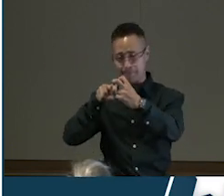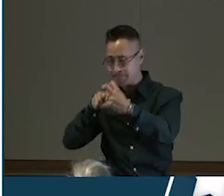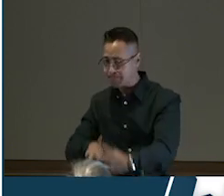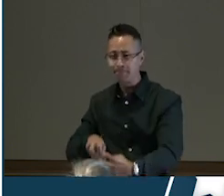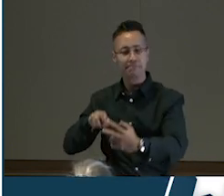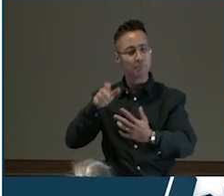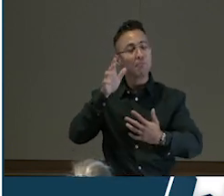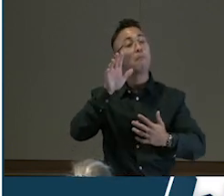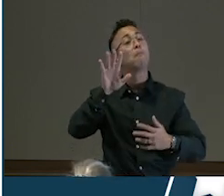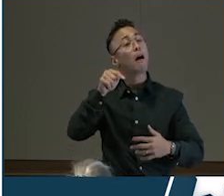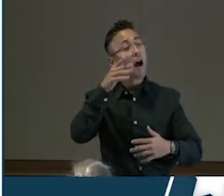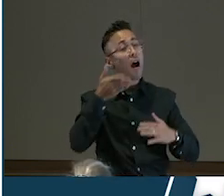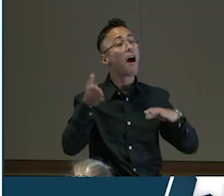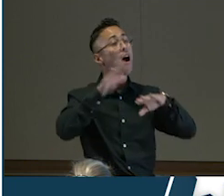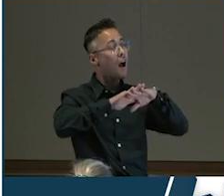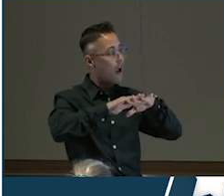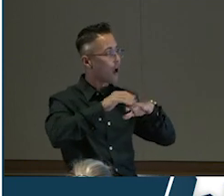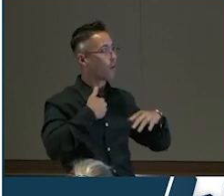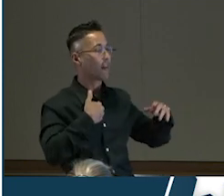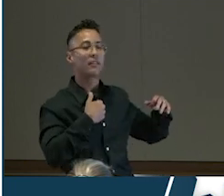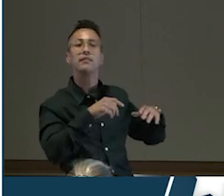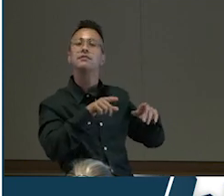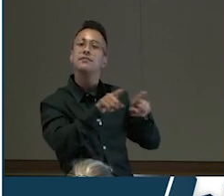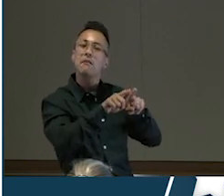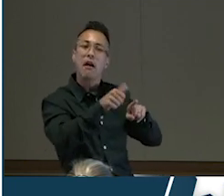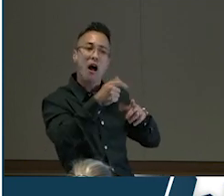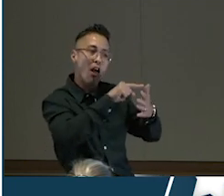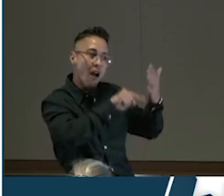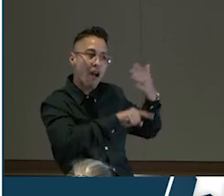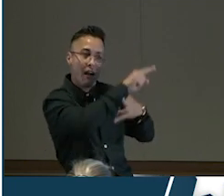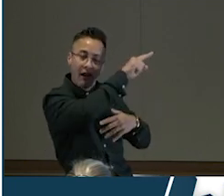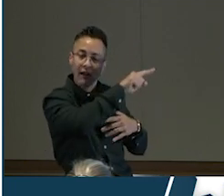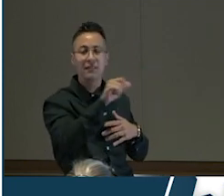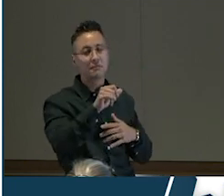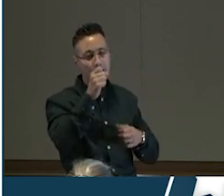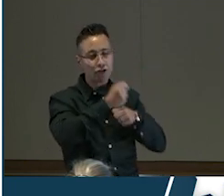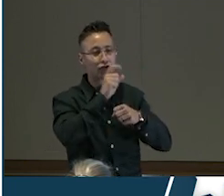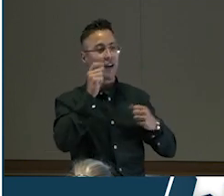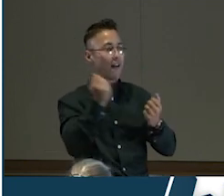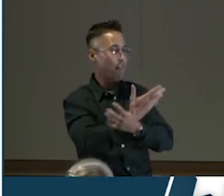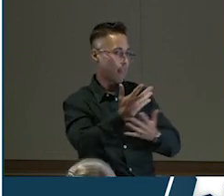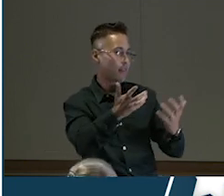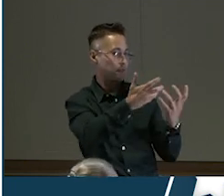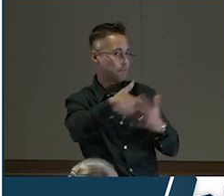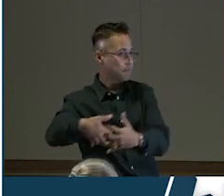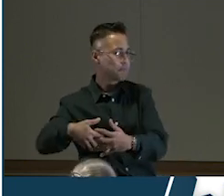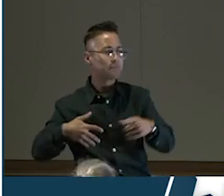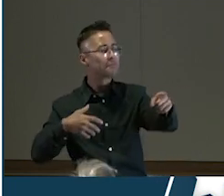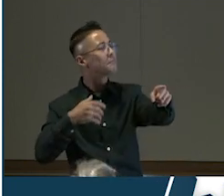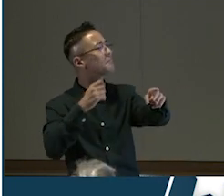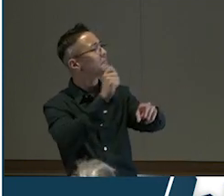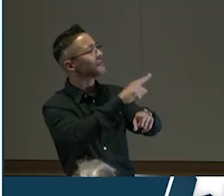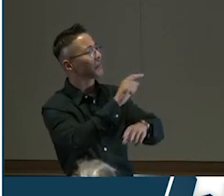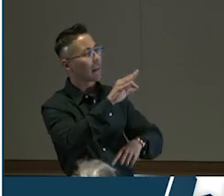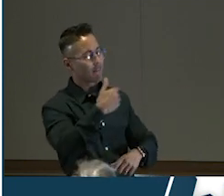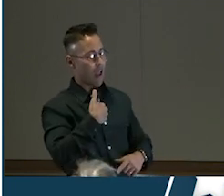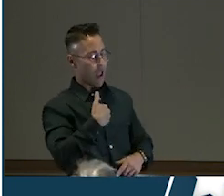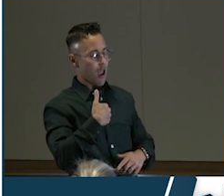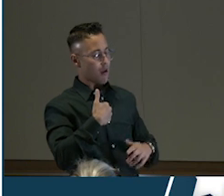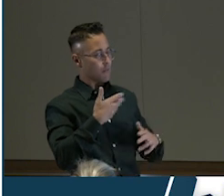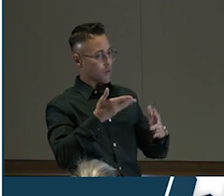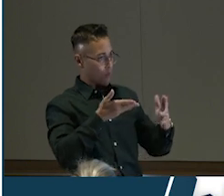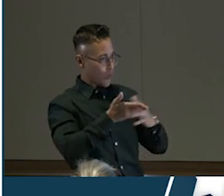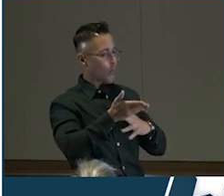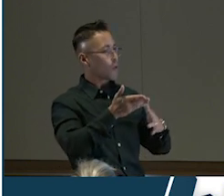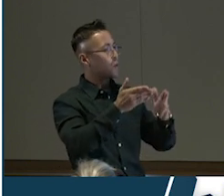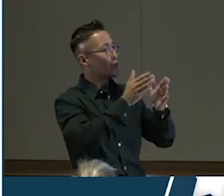going to couple it with all these other things to make sure that the entire plan comes together. So if I'm getting ready to walk into a divorce and we're getting